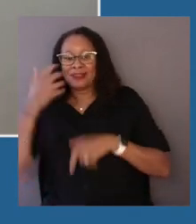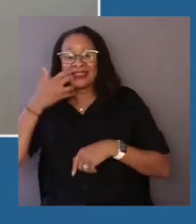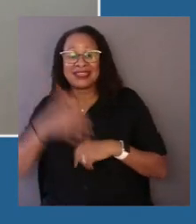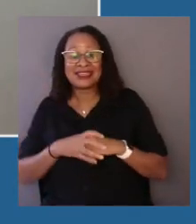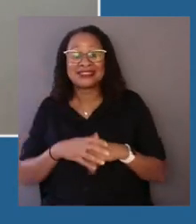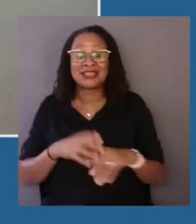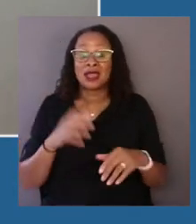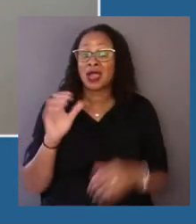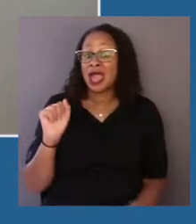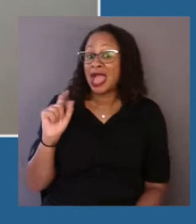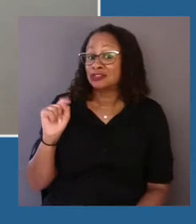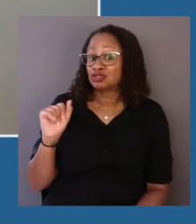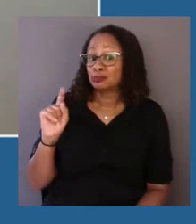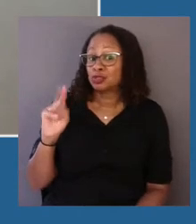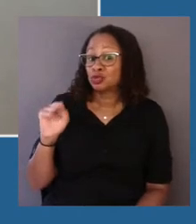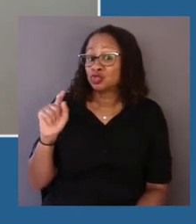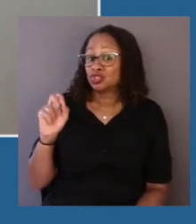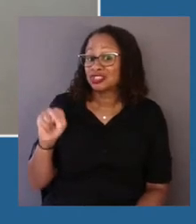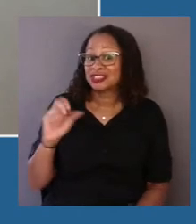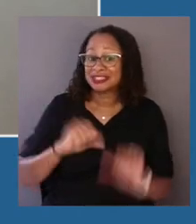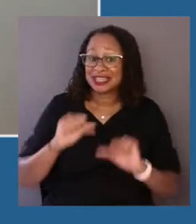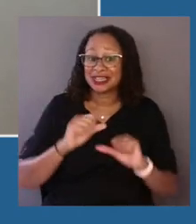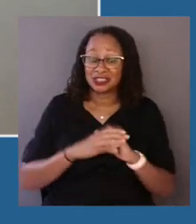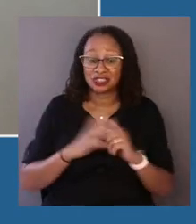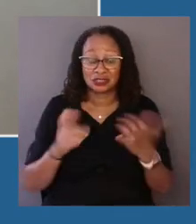allows us to implicate fossil fuels in